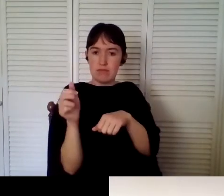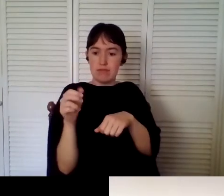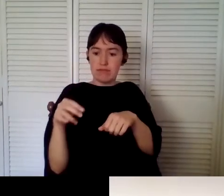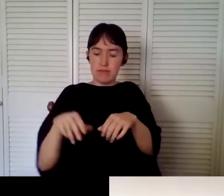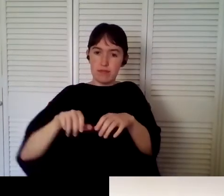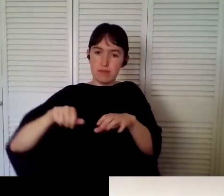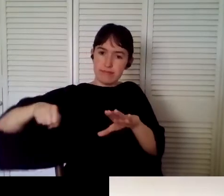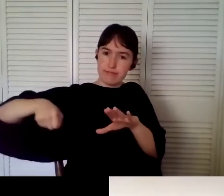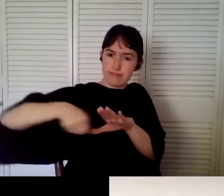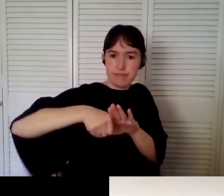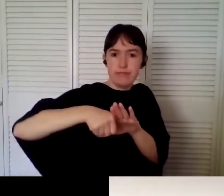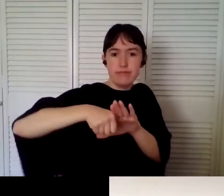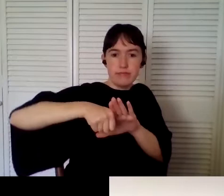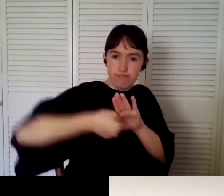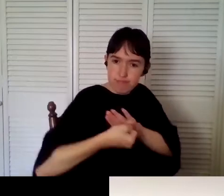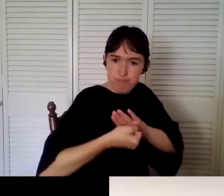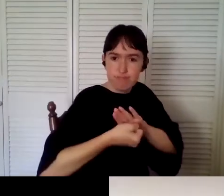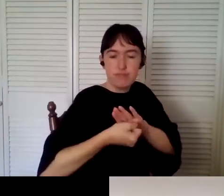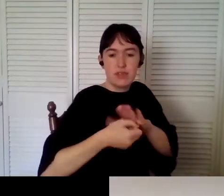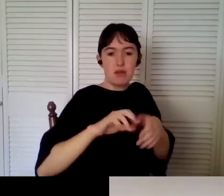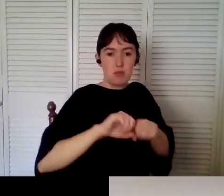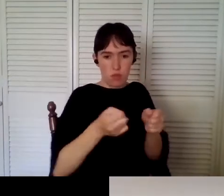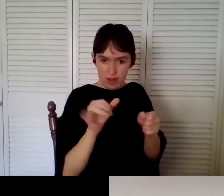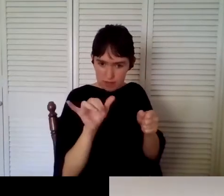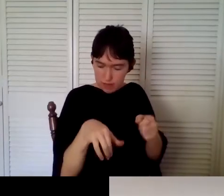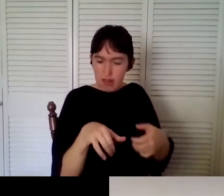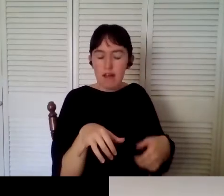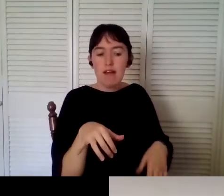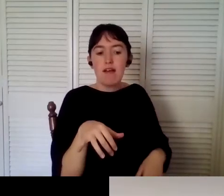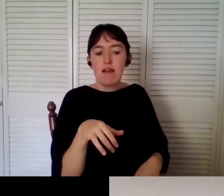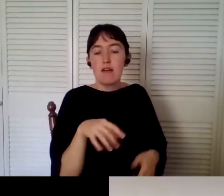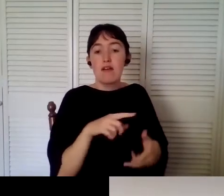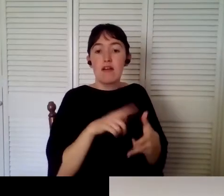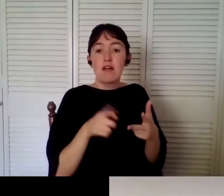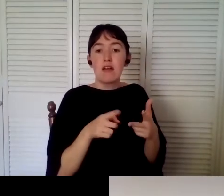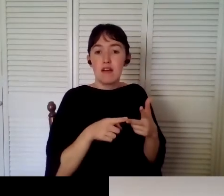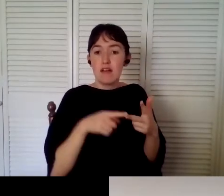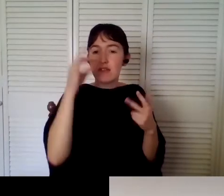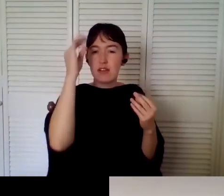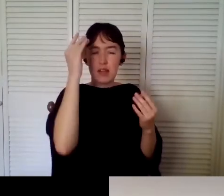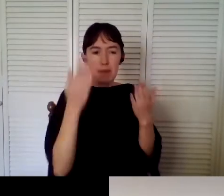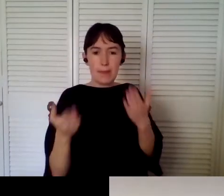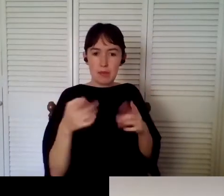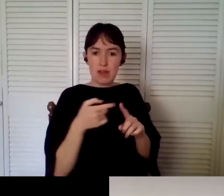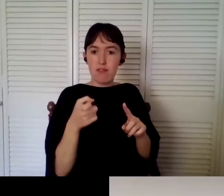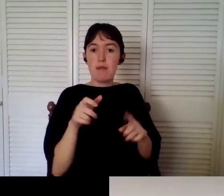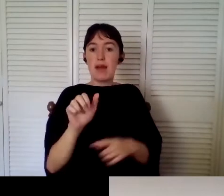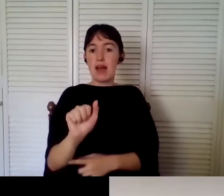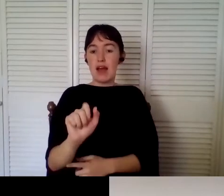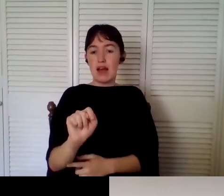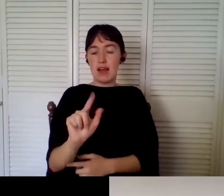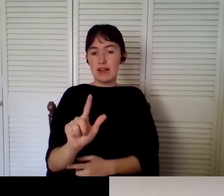twisting force and snap your point that way. Mhm. And then her third hypothesis was that it was from an atlatl throw. And atlatls